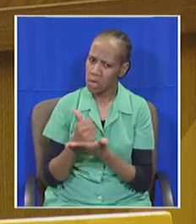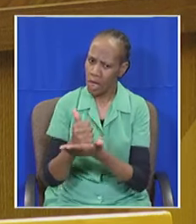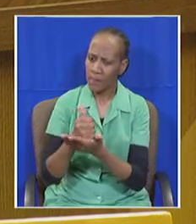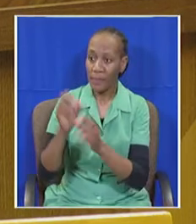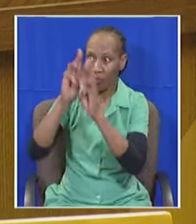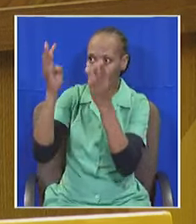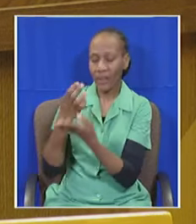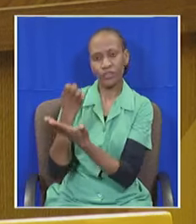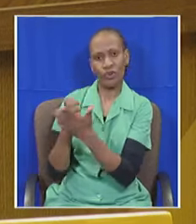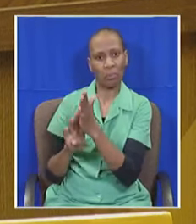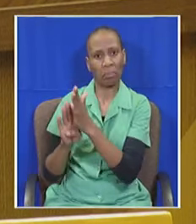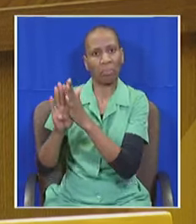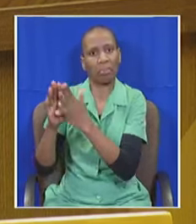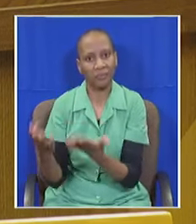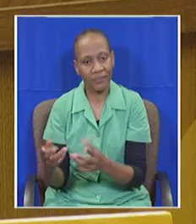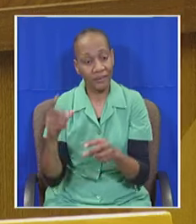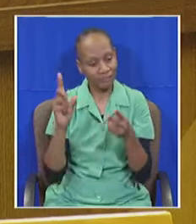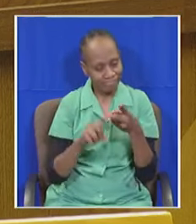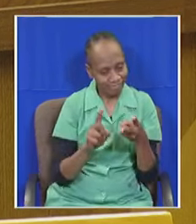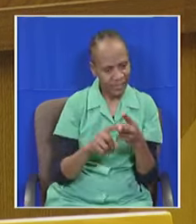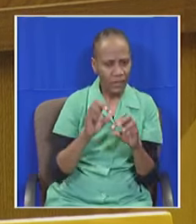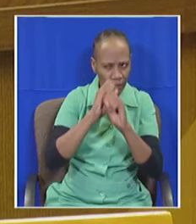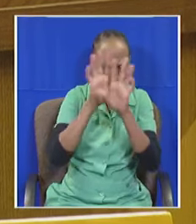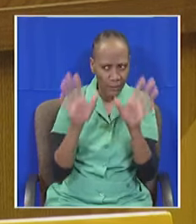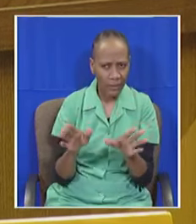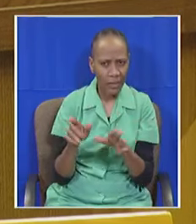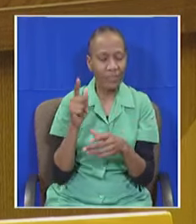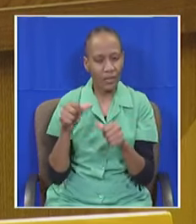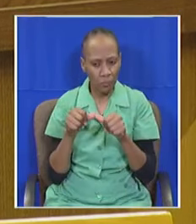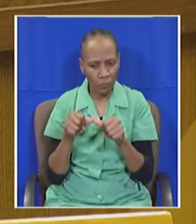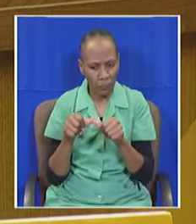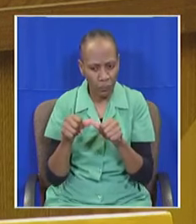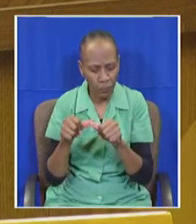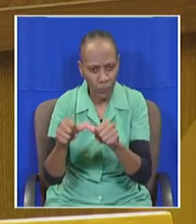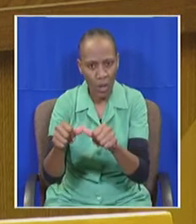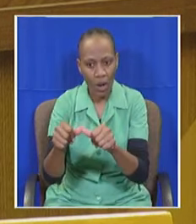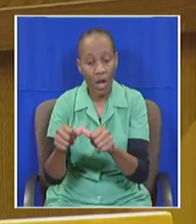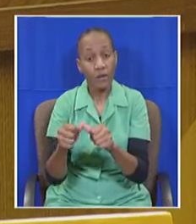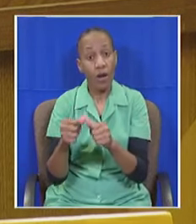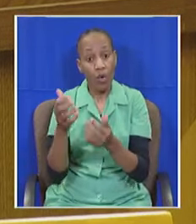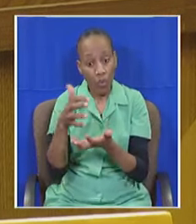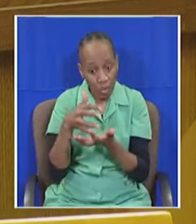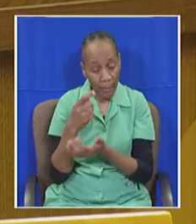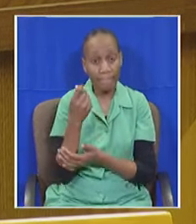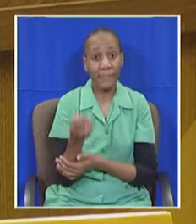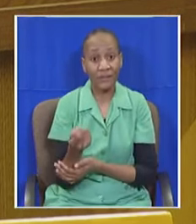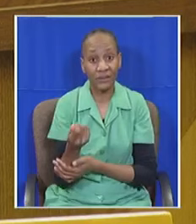economy. And it is also clear that the element of sustainability and affordability